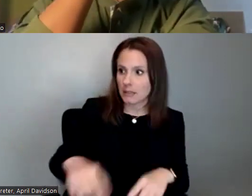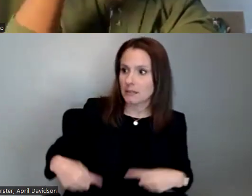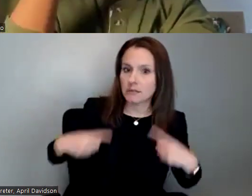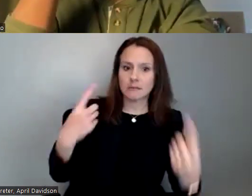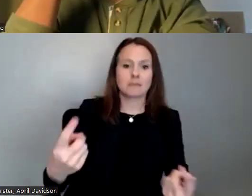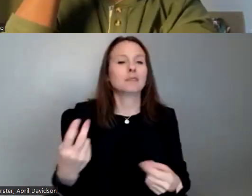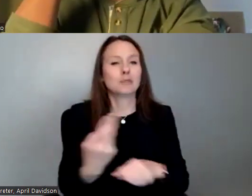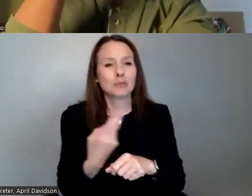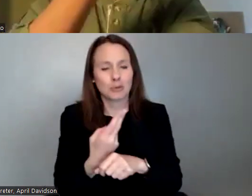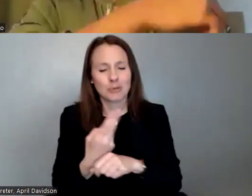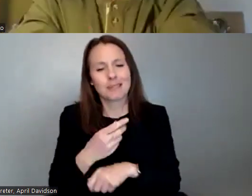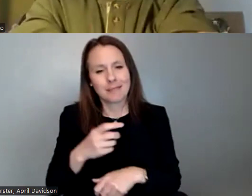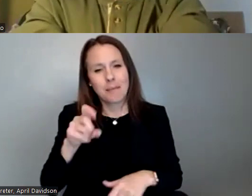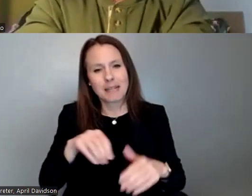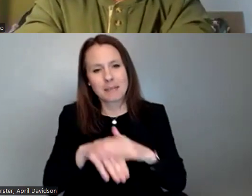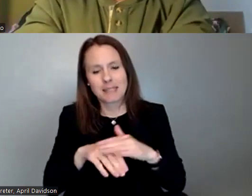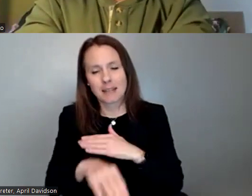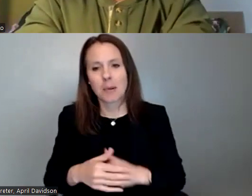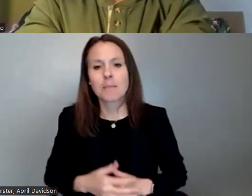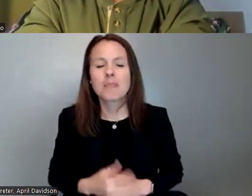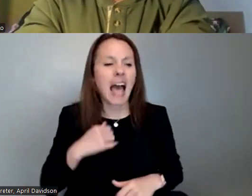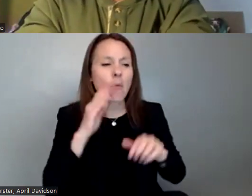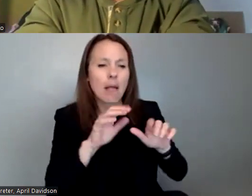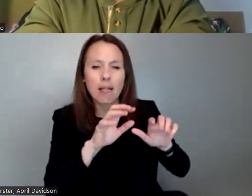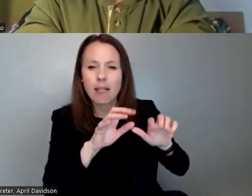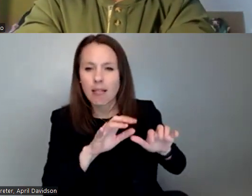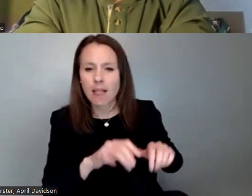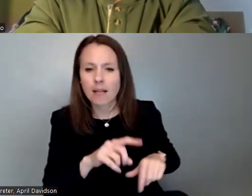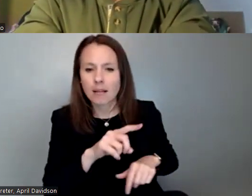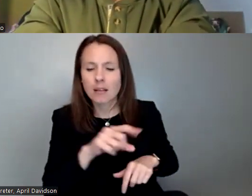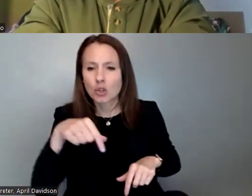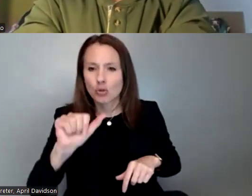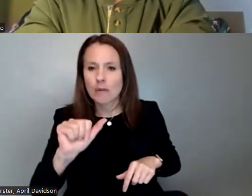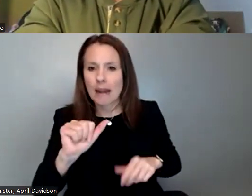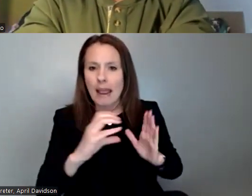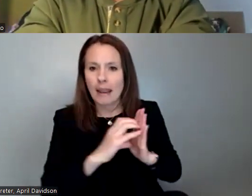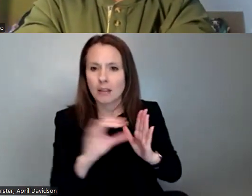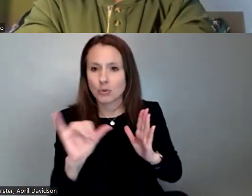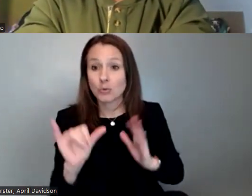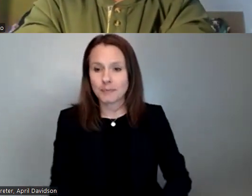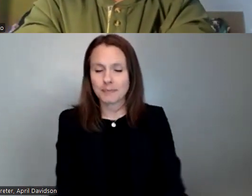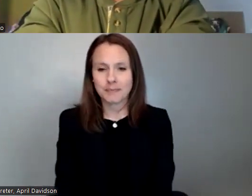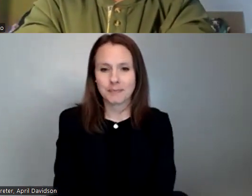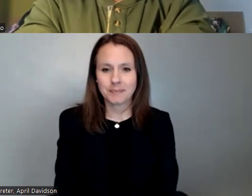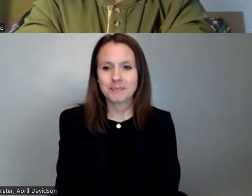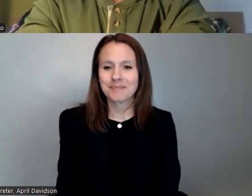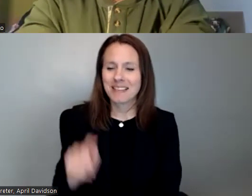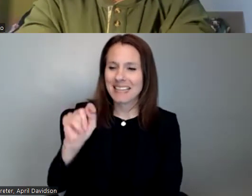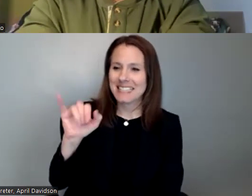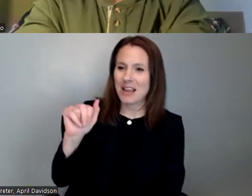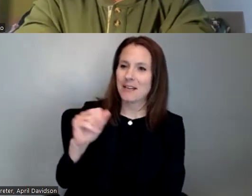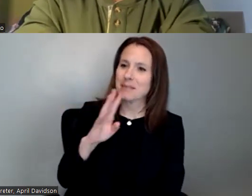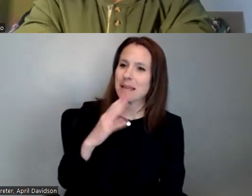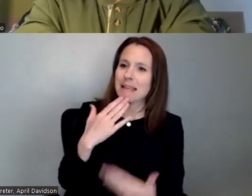current. So I'll go ahead and put that in our Q&A section. Thank you. This is Tiara speaking.